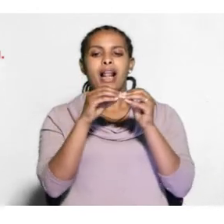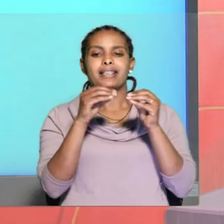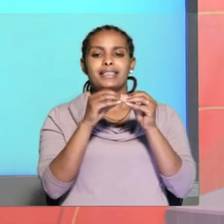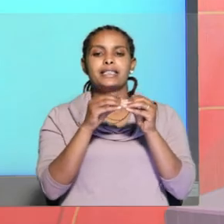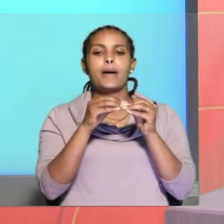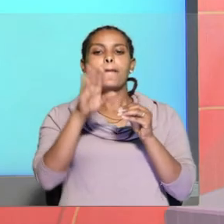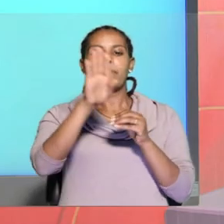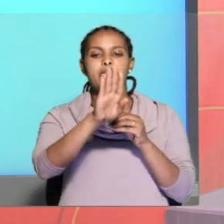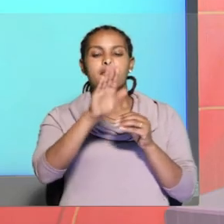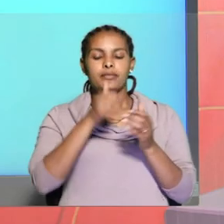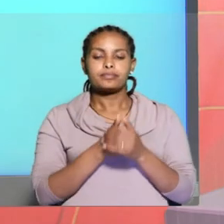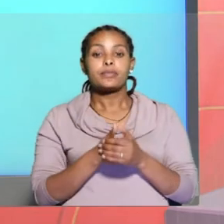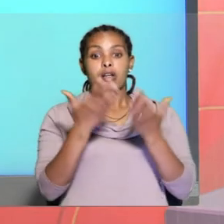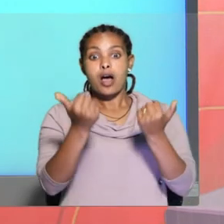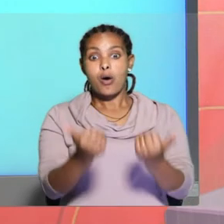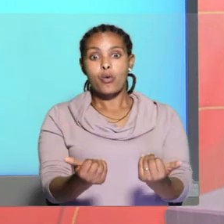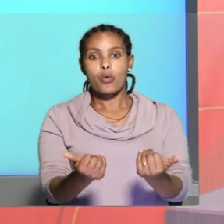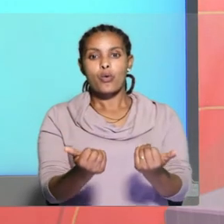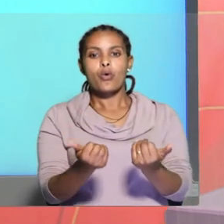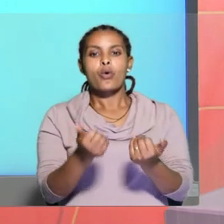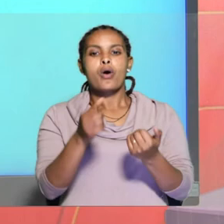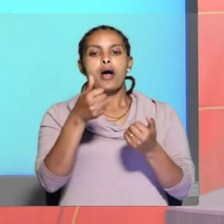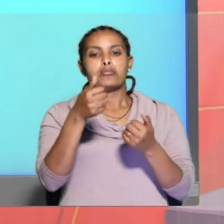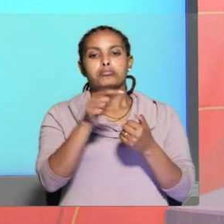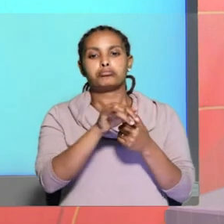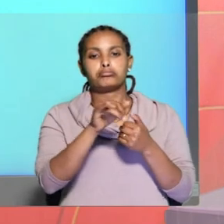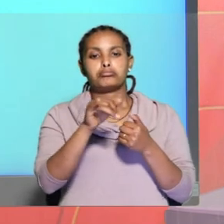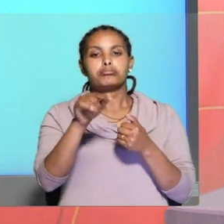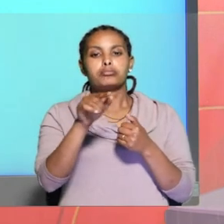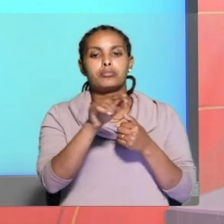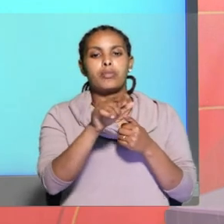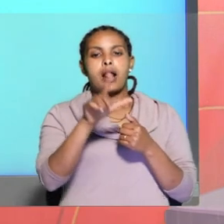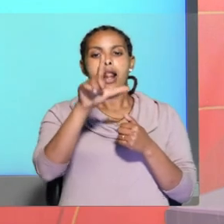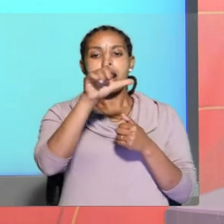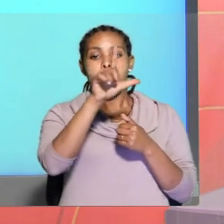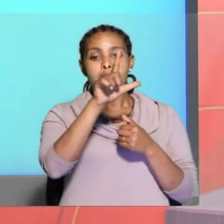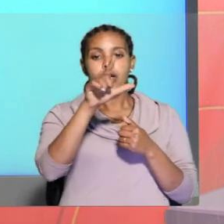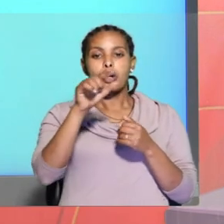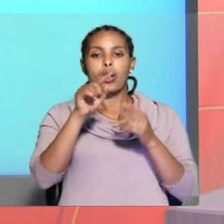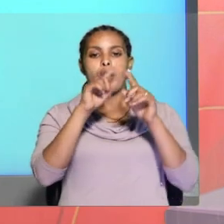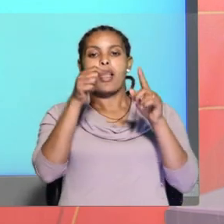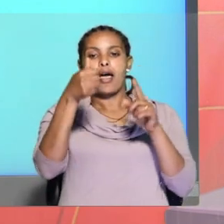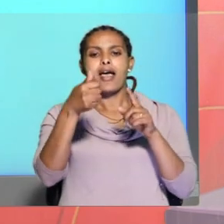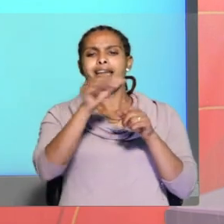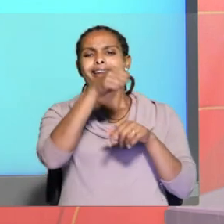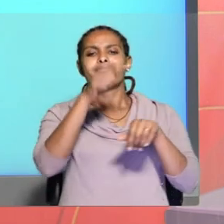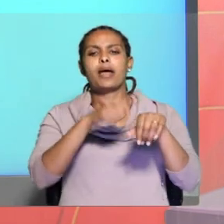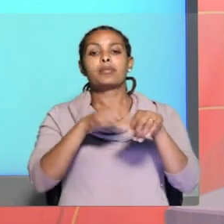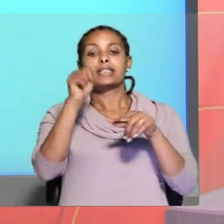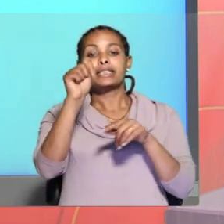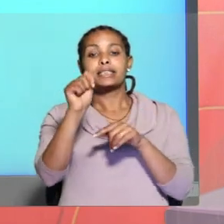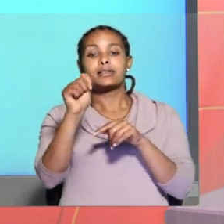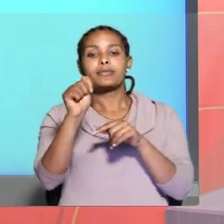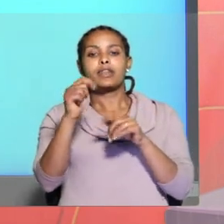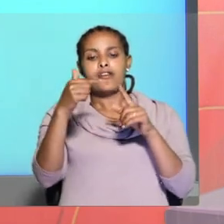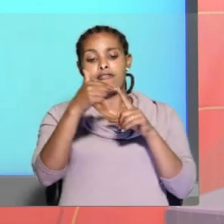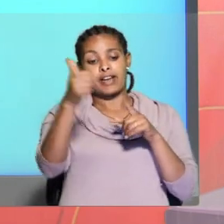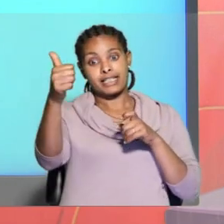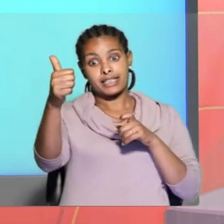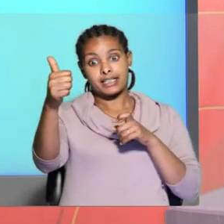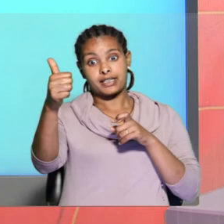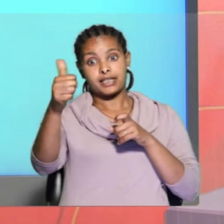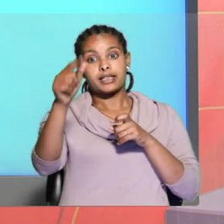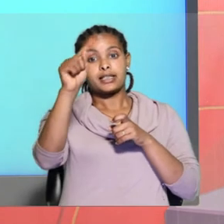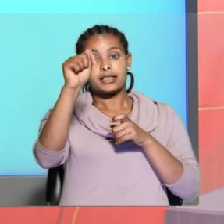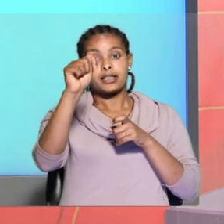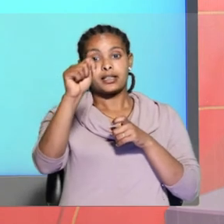b now a plots of land translation of m at any time team versus